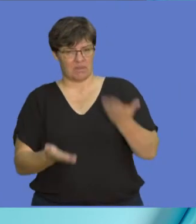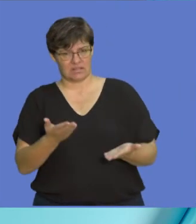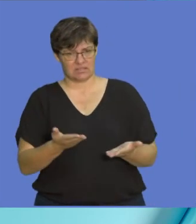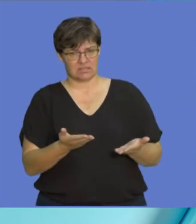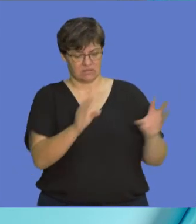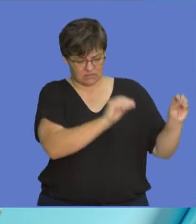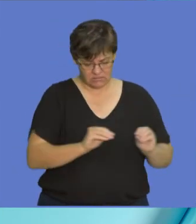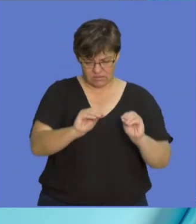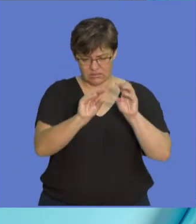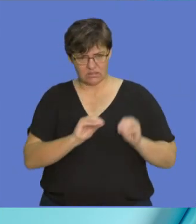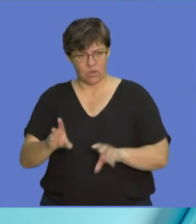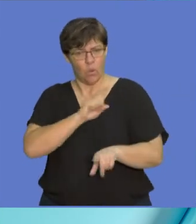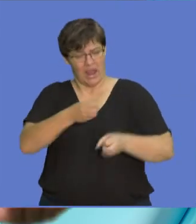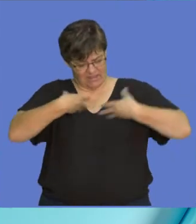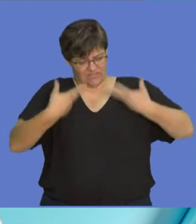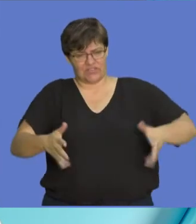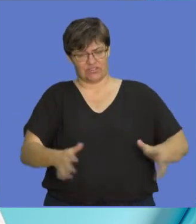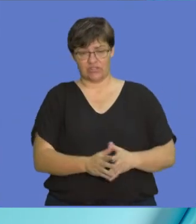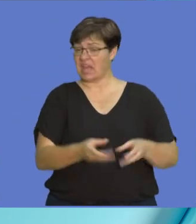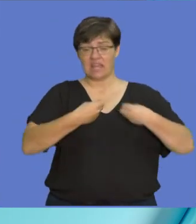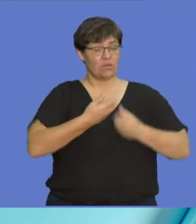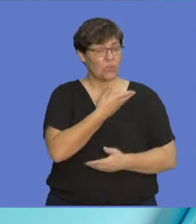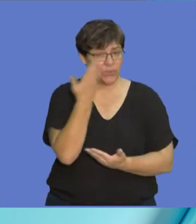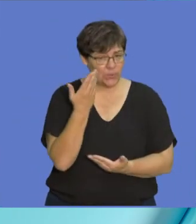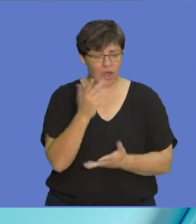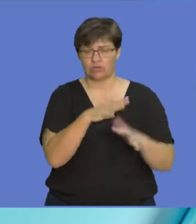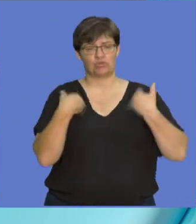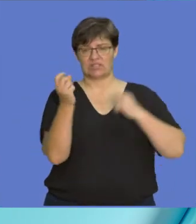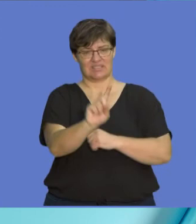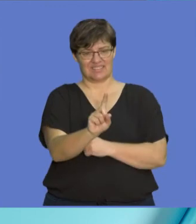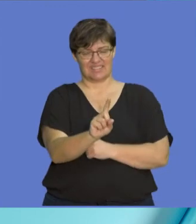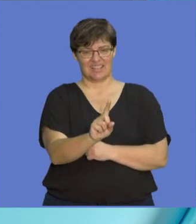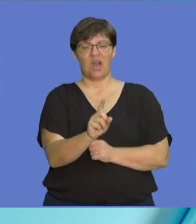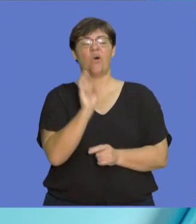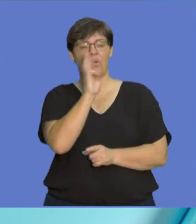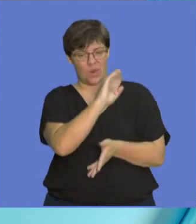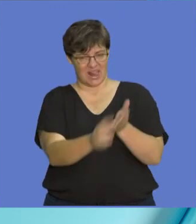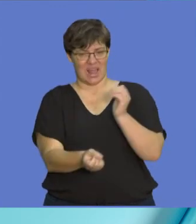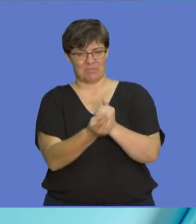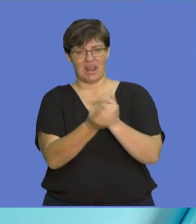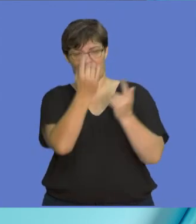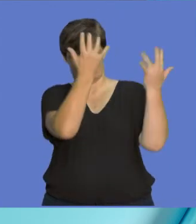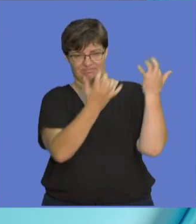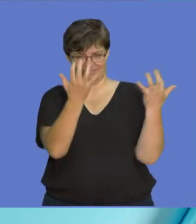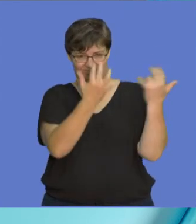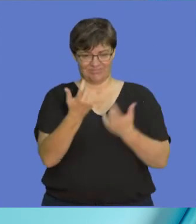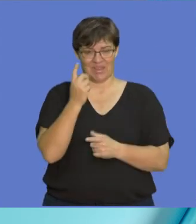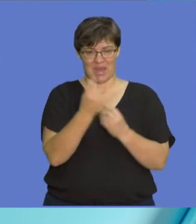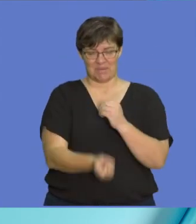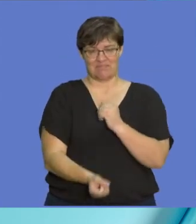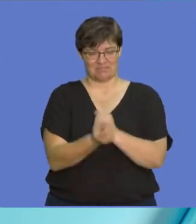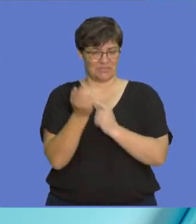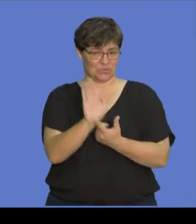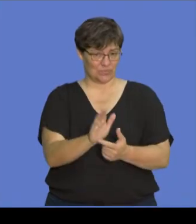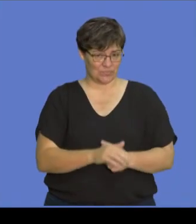Slot them both in if they are given to you. If they are not given to you, don't stress, it will fall into place once you do your